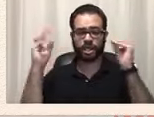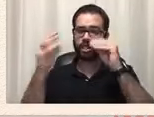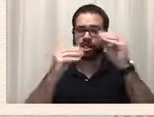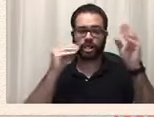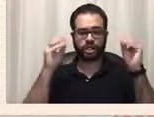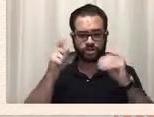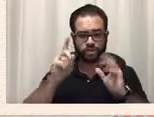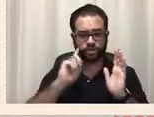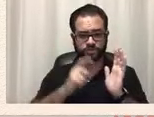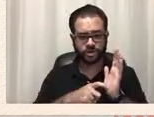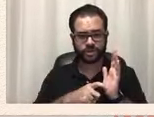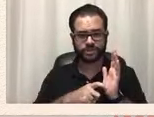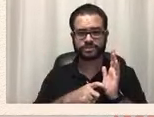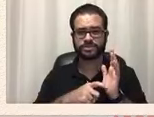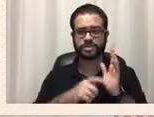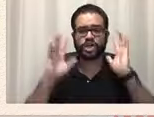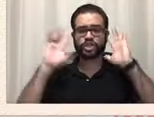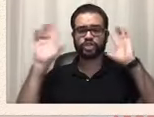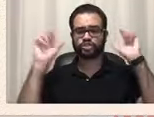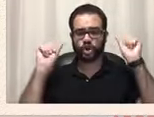noise surrounds us?